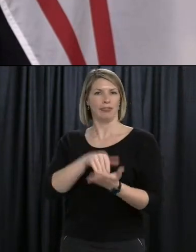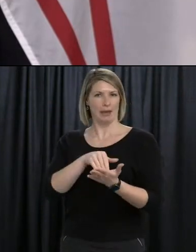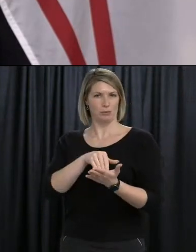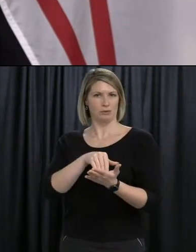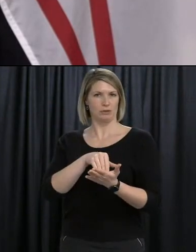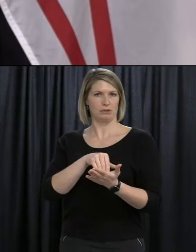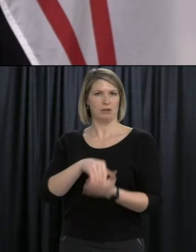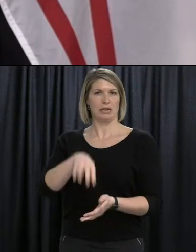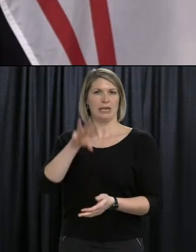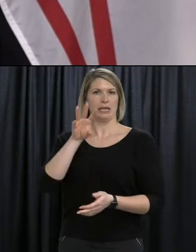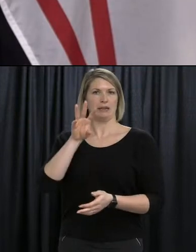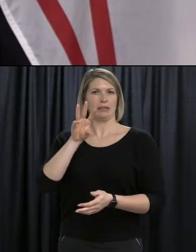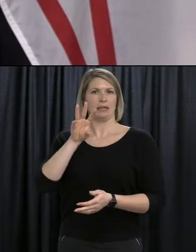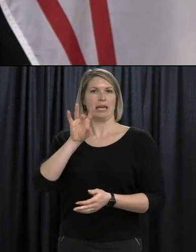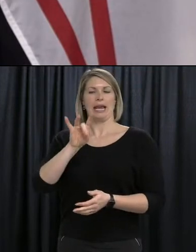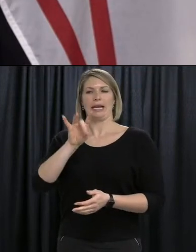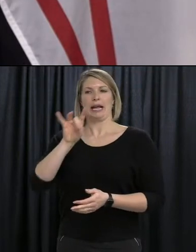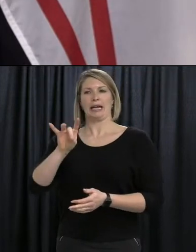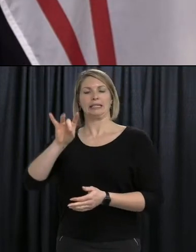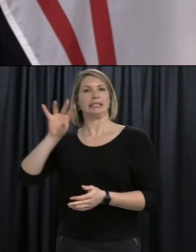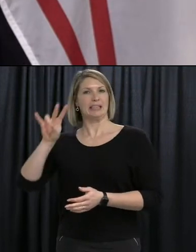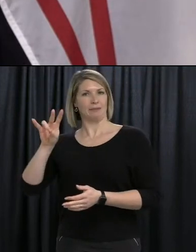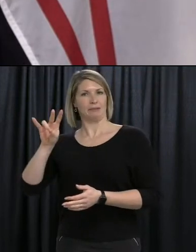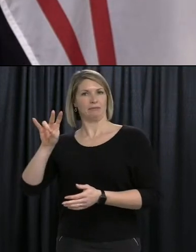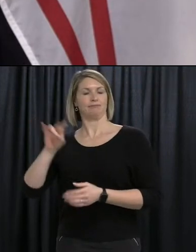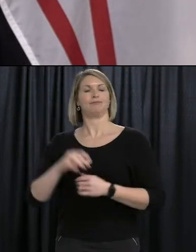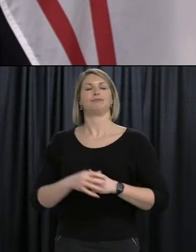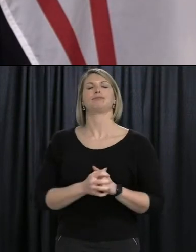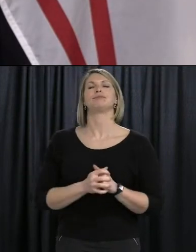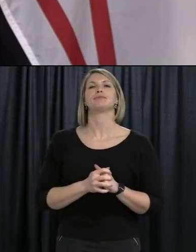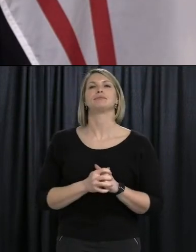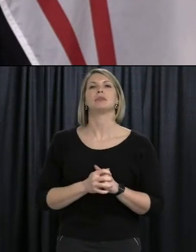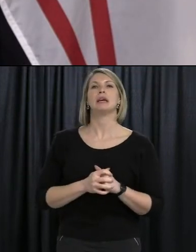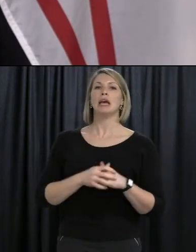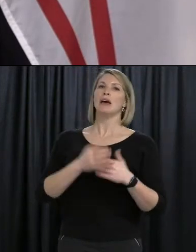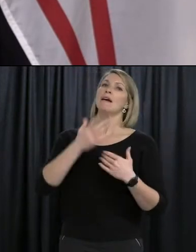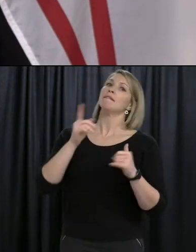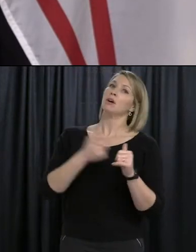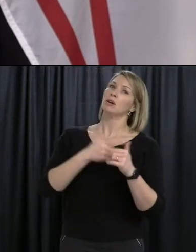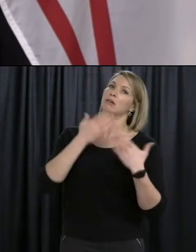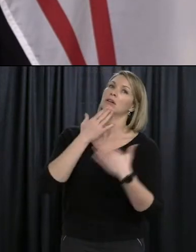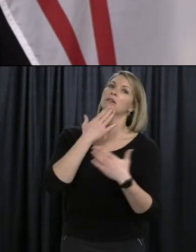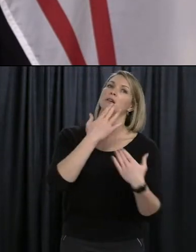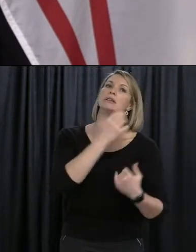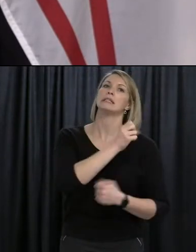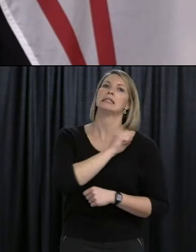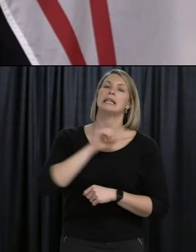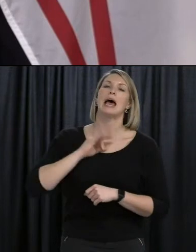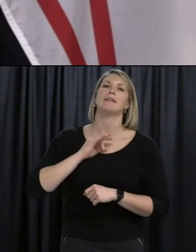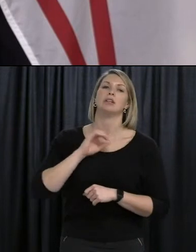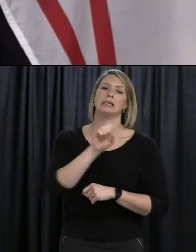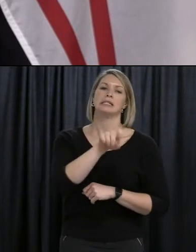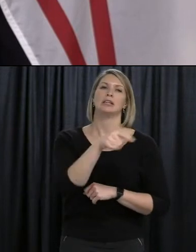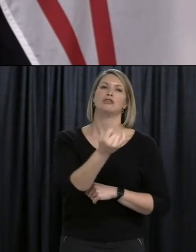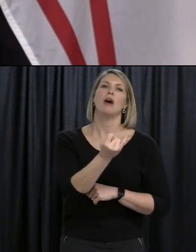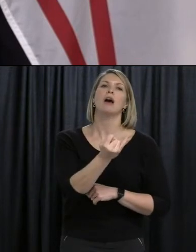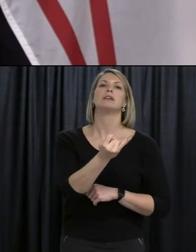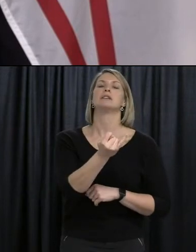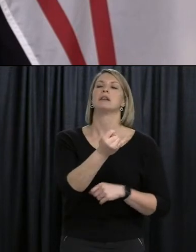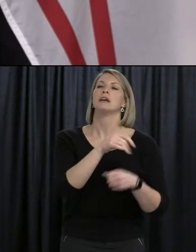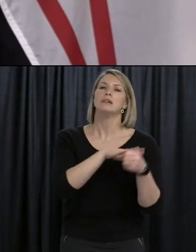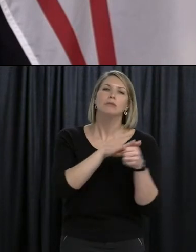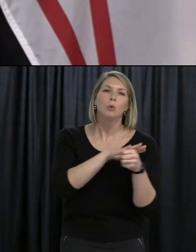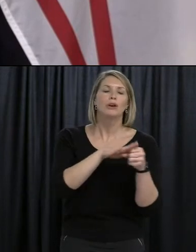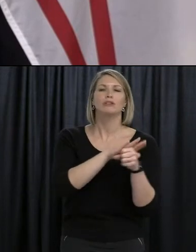I want to start by thanking Eastern Health staff working at our testing sites today in St. John's and Mount Pearl in the midst of a very blustery